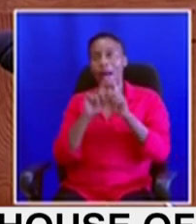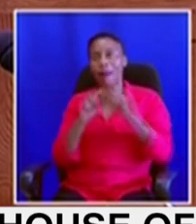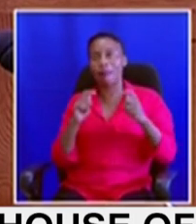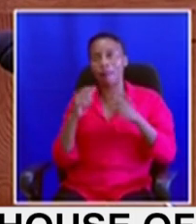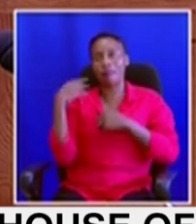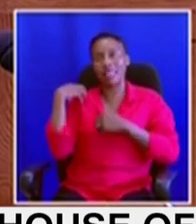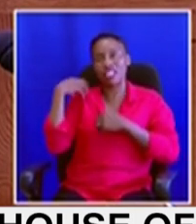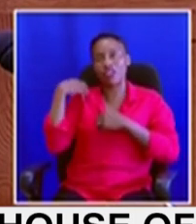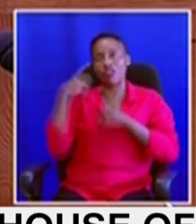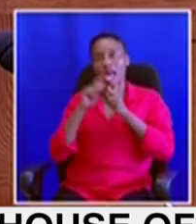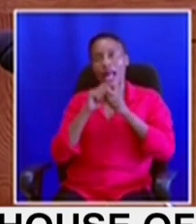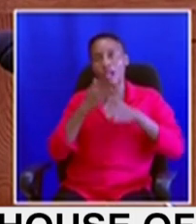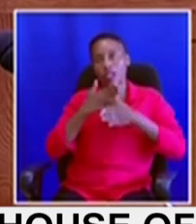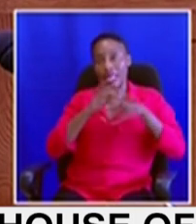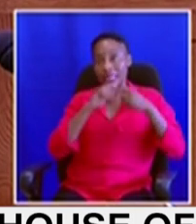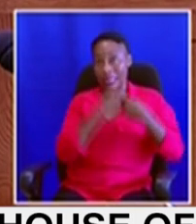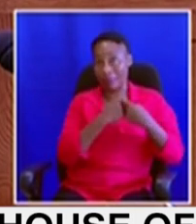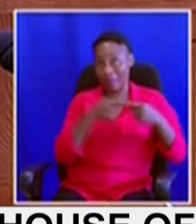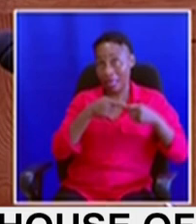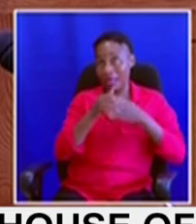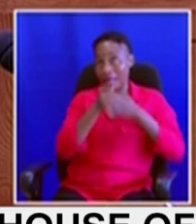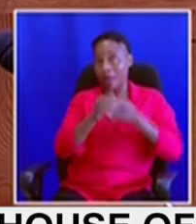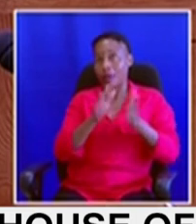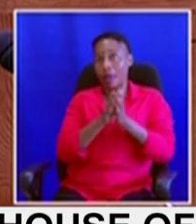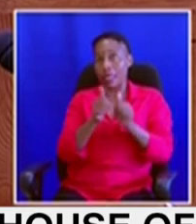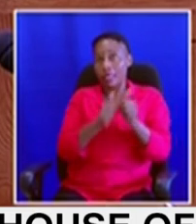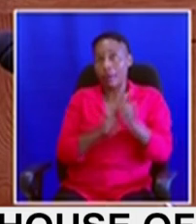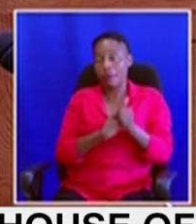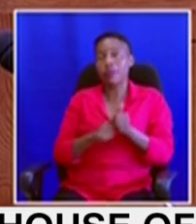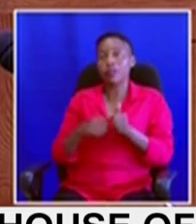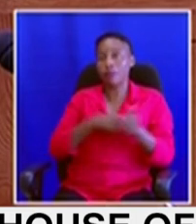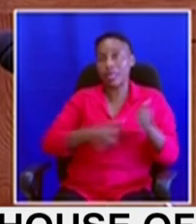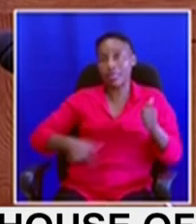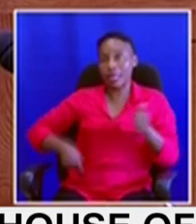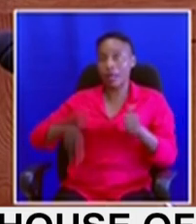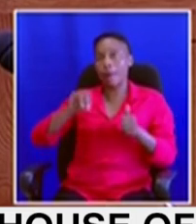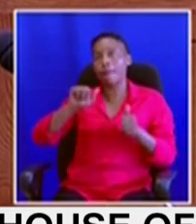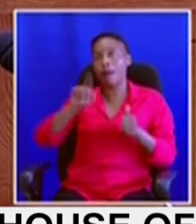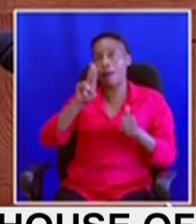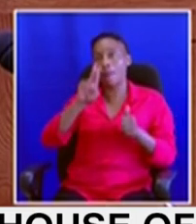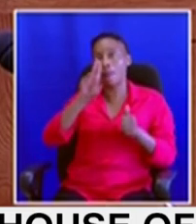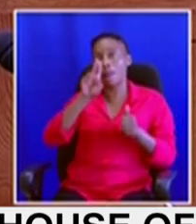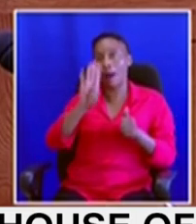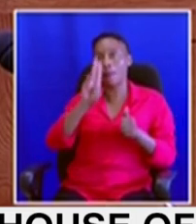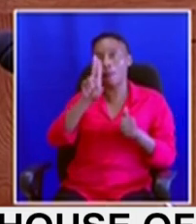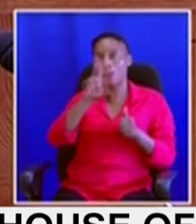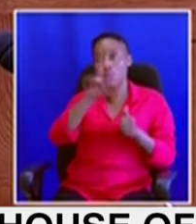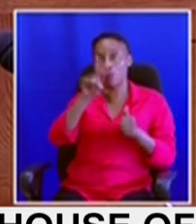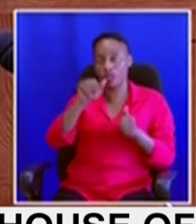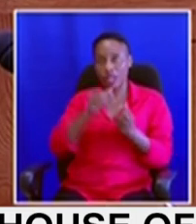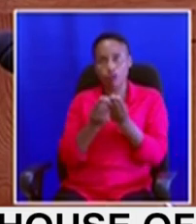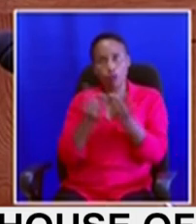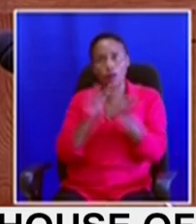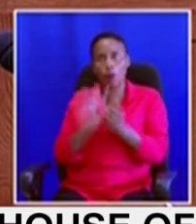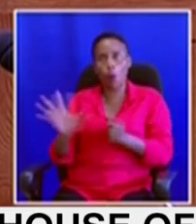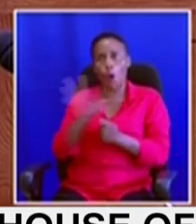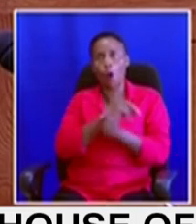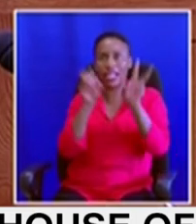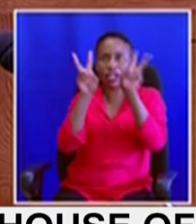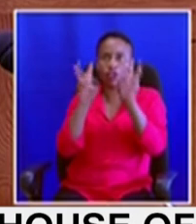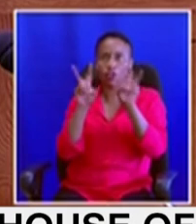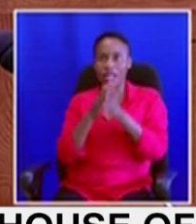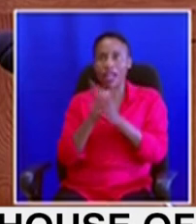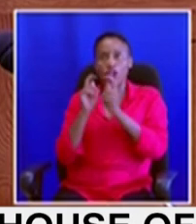by Deputy President Mabuza to resolve all matters raised by traditional and